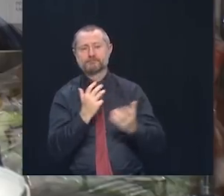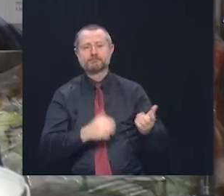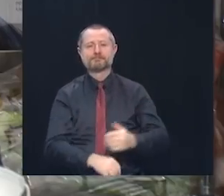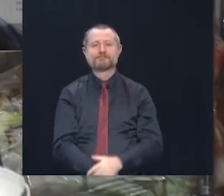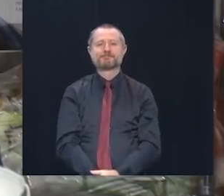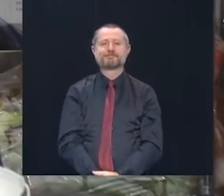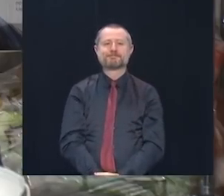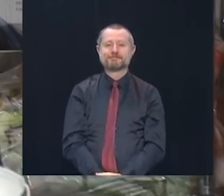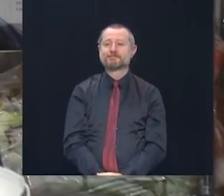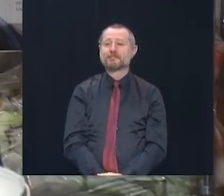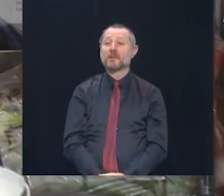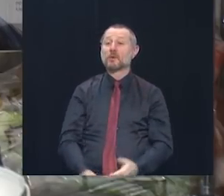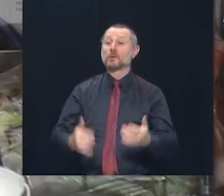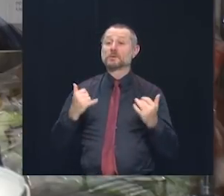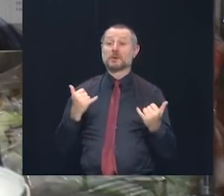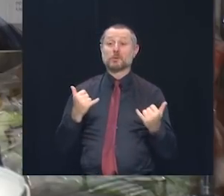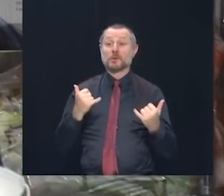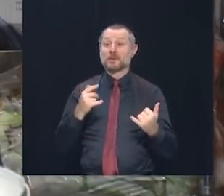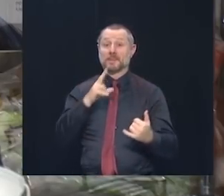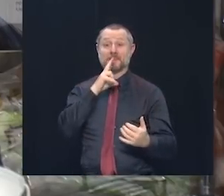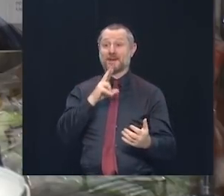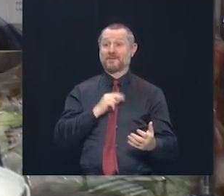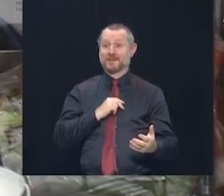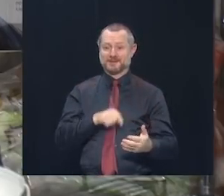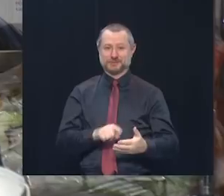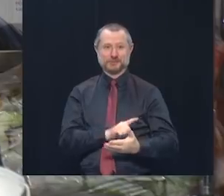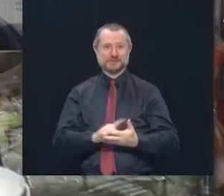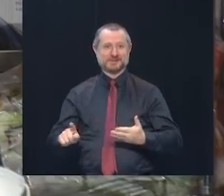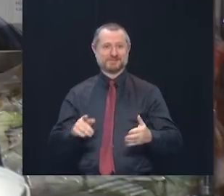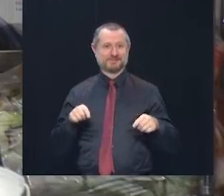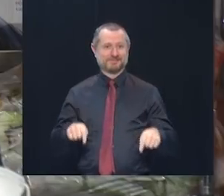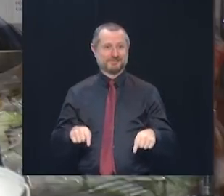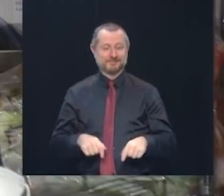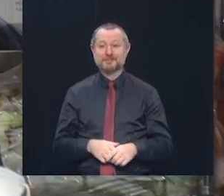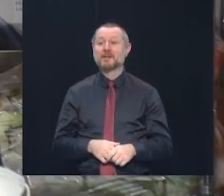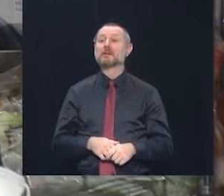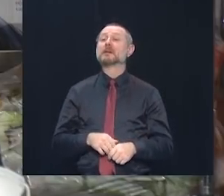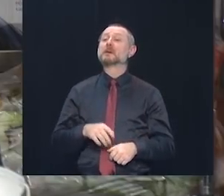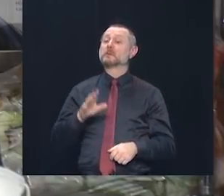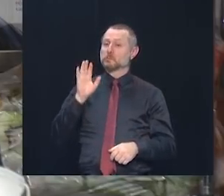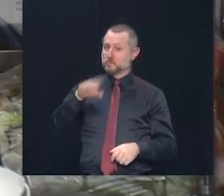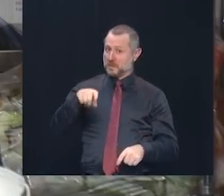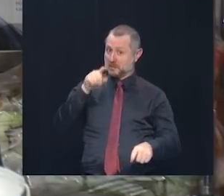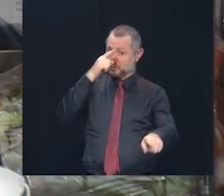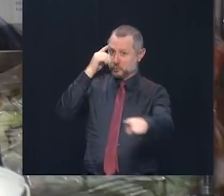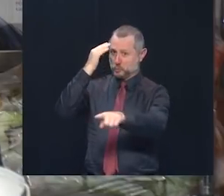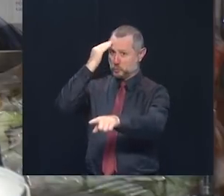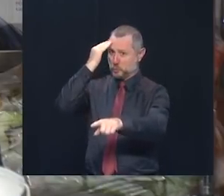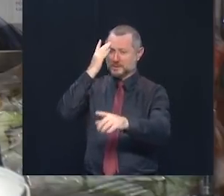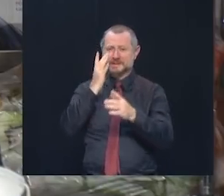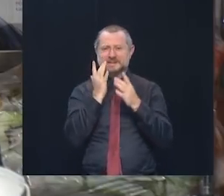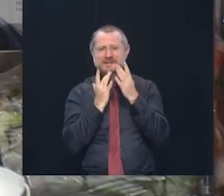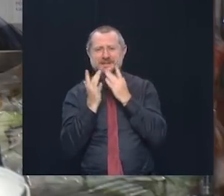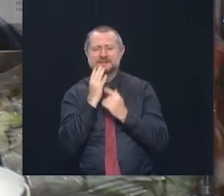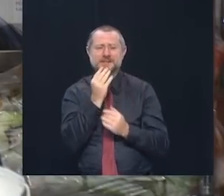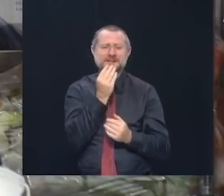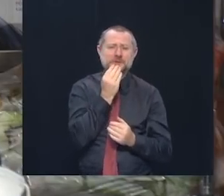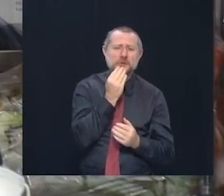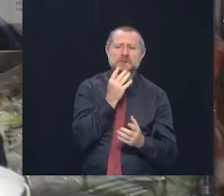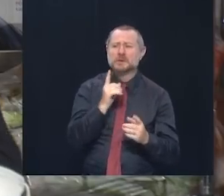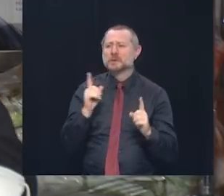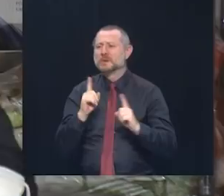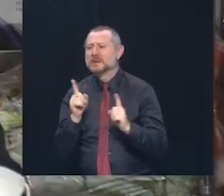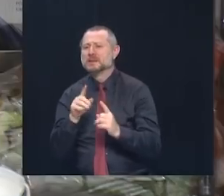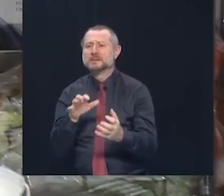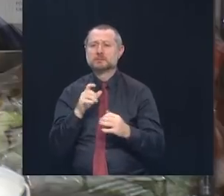is Thanksgiving time, and we have to remember how many people are in need and how difficult this period has been for